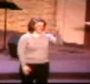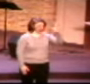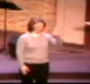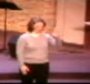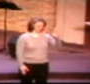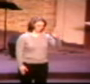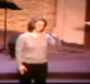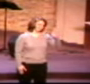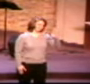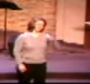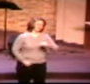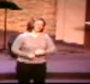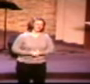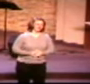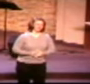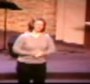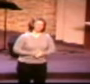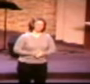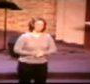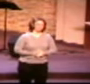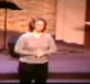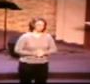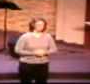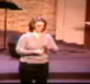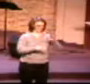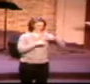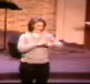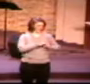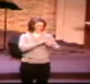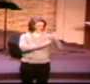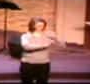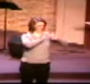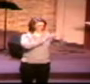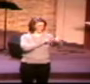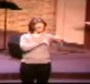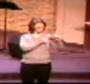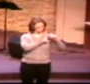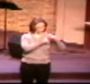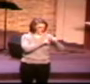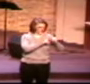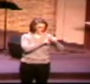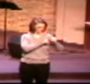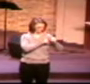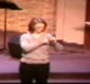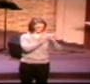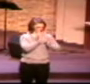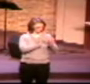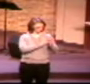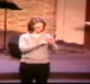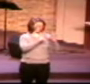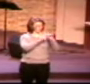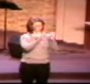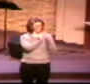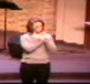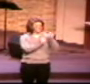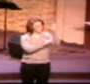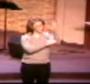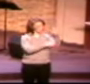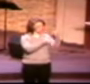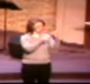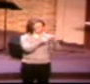of God. In the beginning was the Word, and the Word was with God, and the